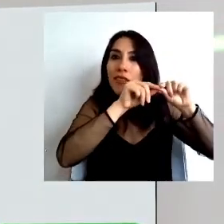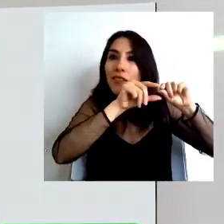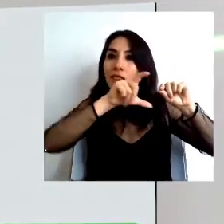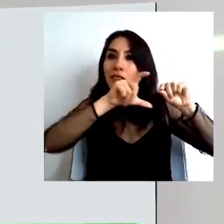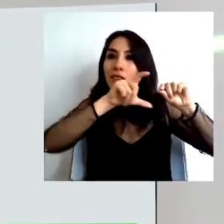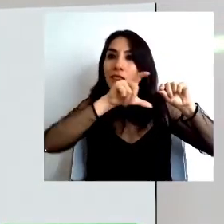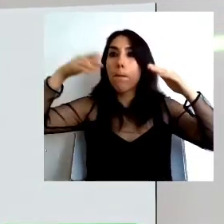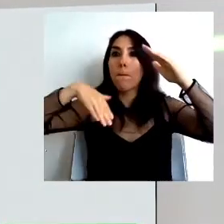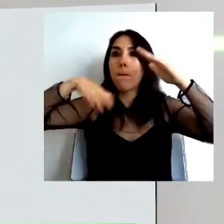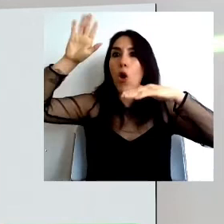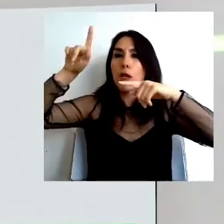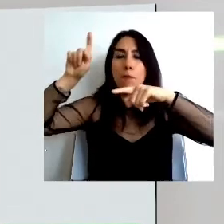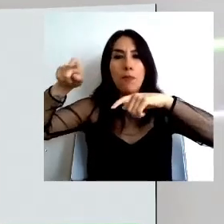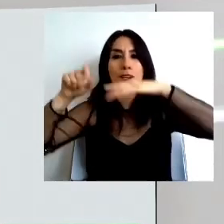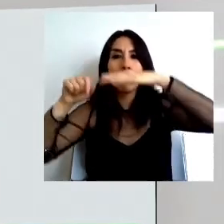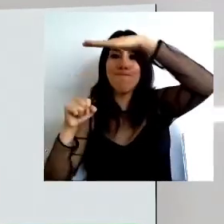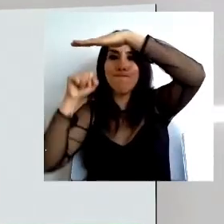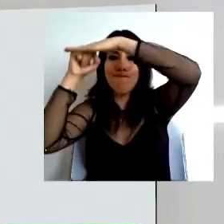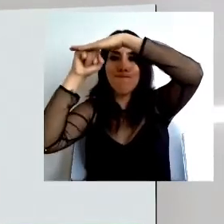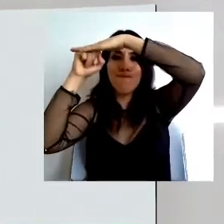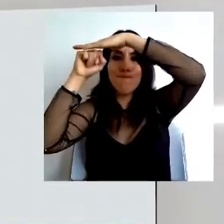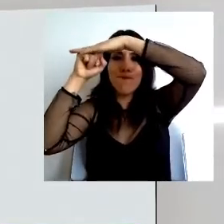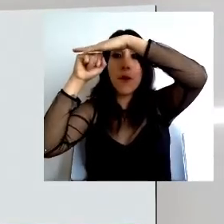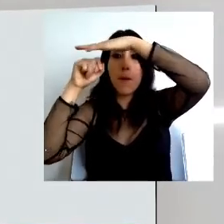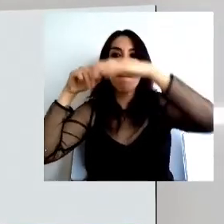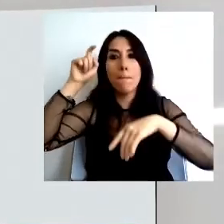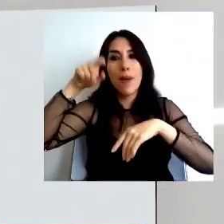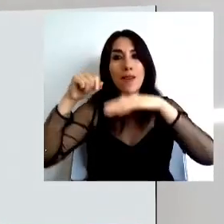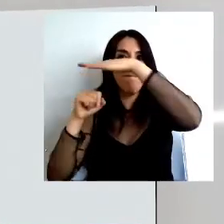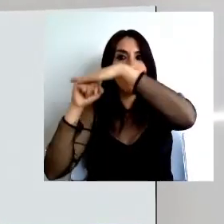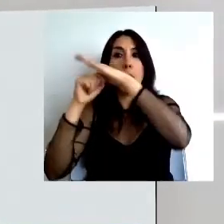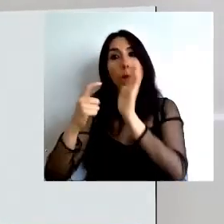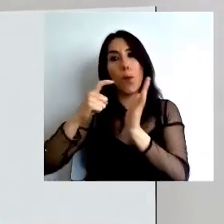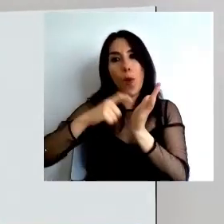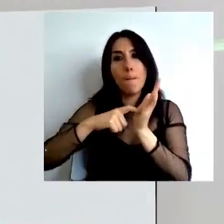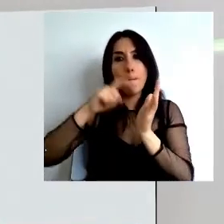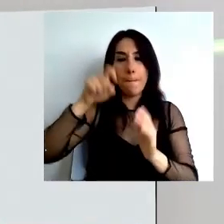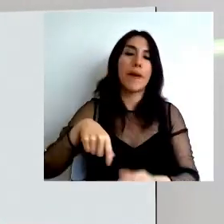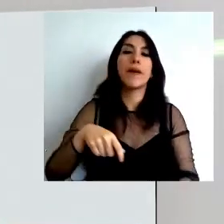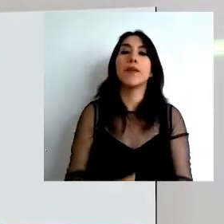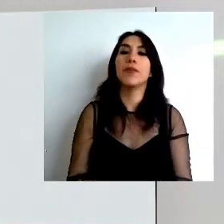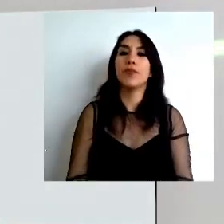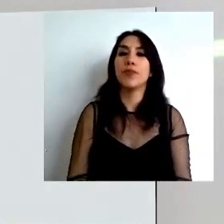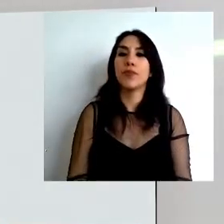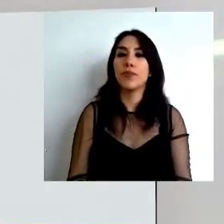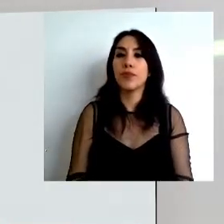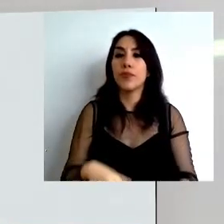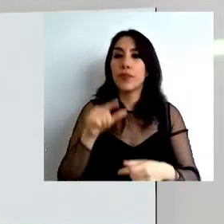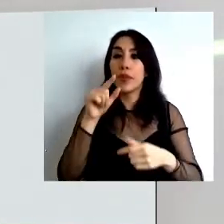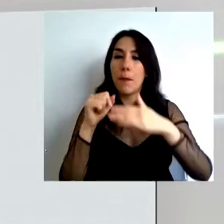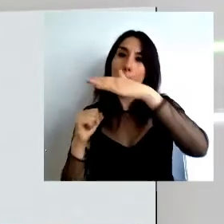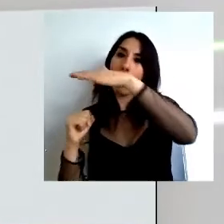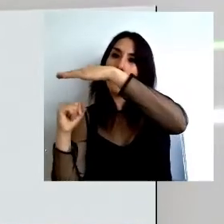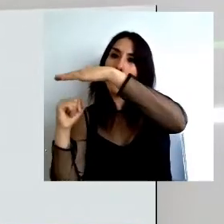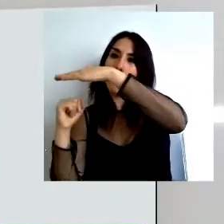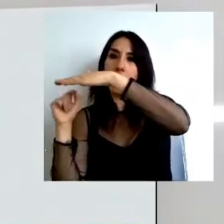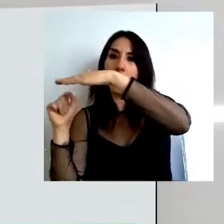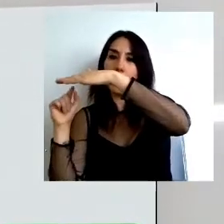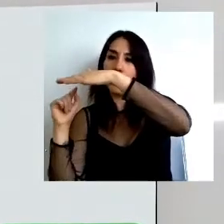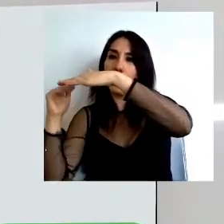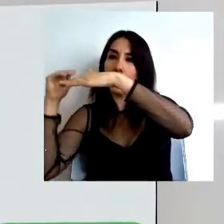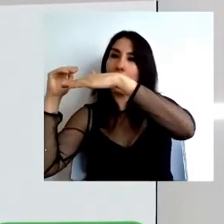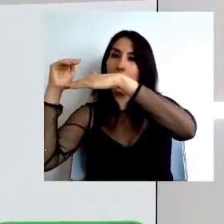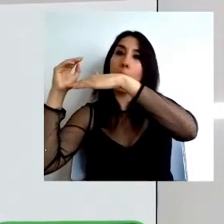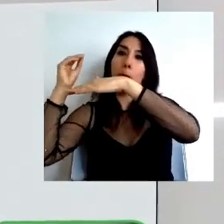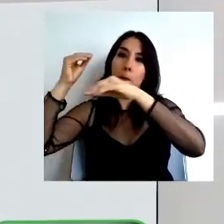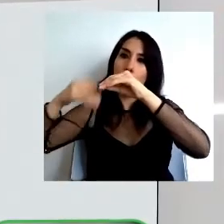or exponentially. And this is what indirect impact allows, because you empower others and work with others